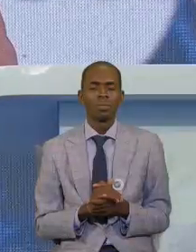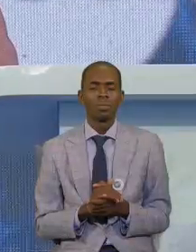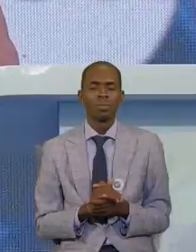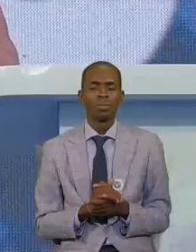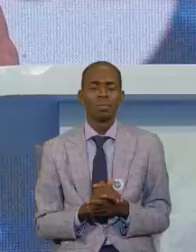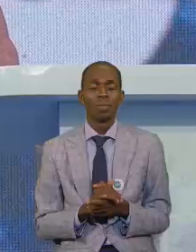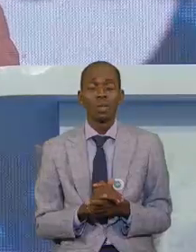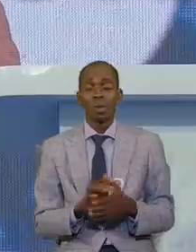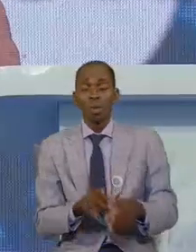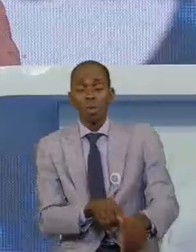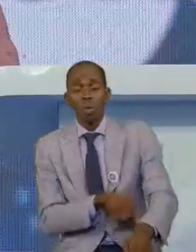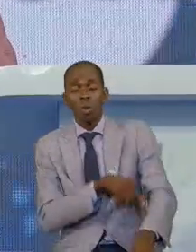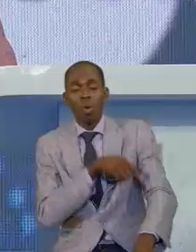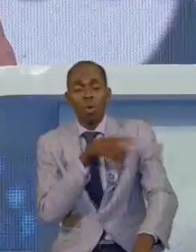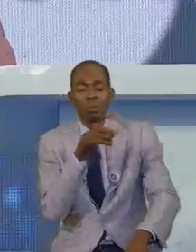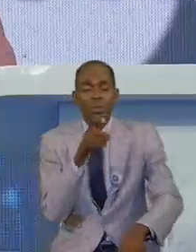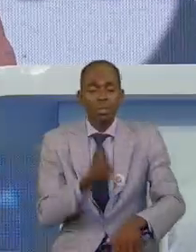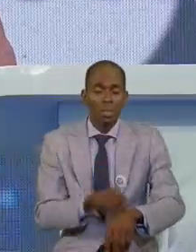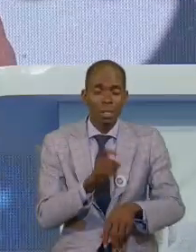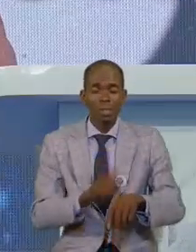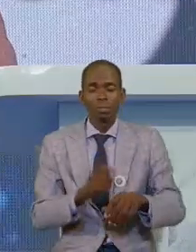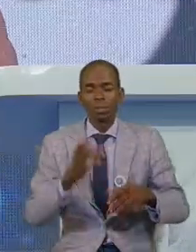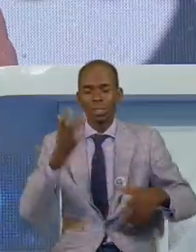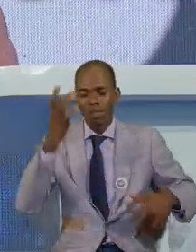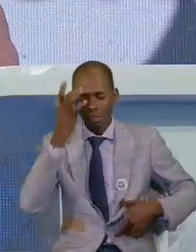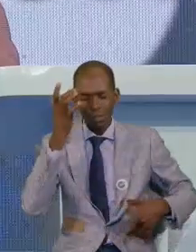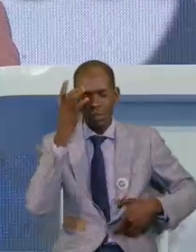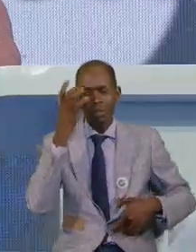Long-standing sickness, long-standing disease.